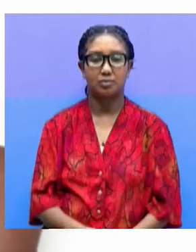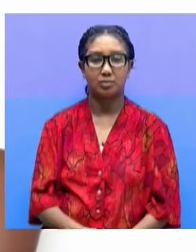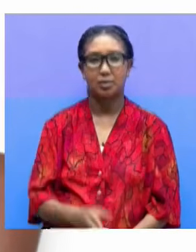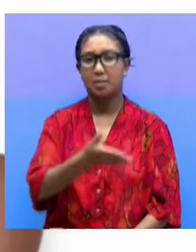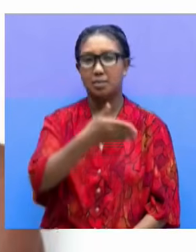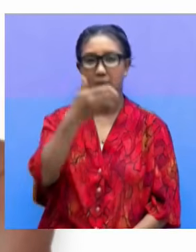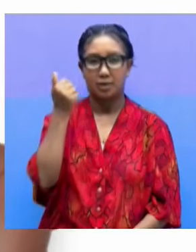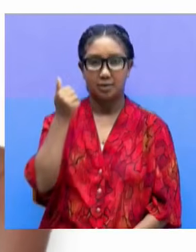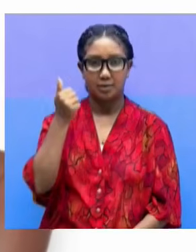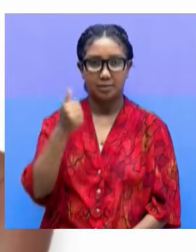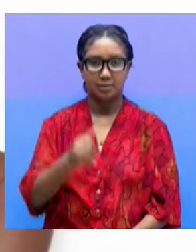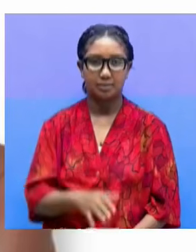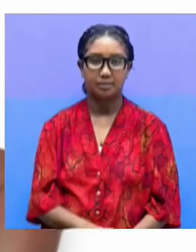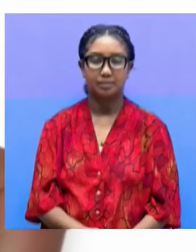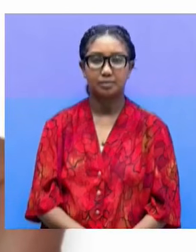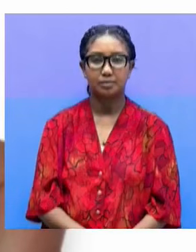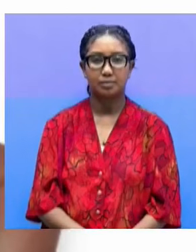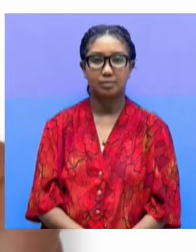better.